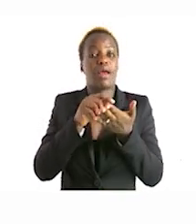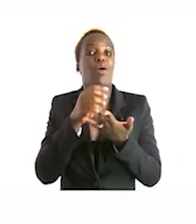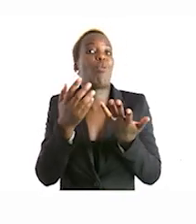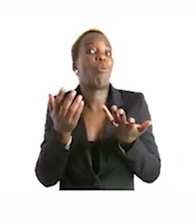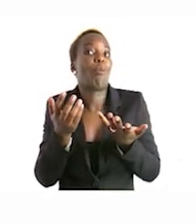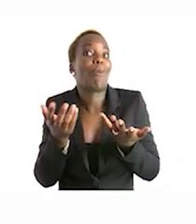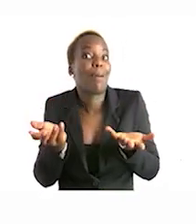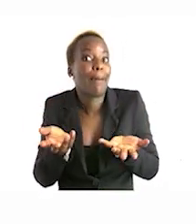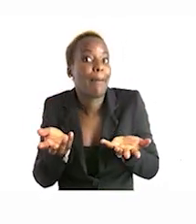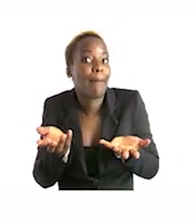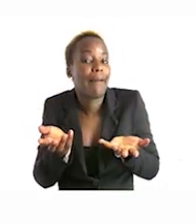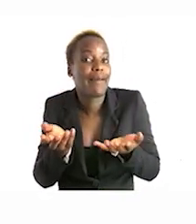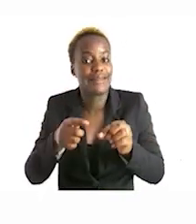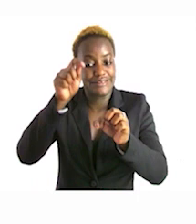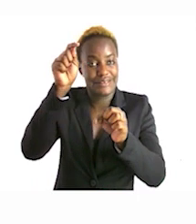the egg.